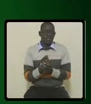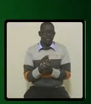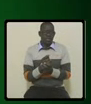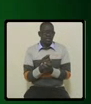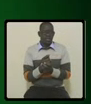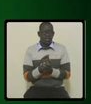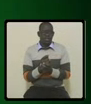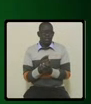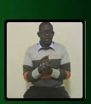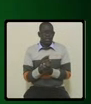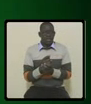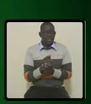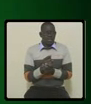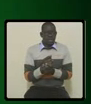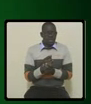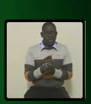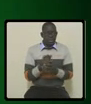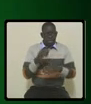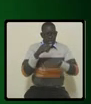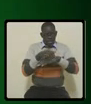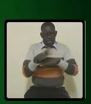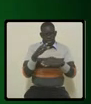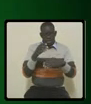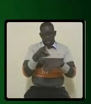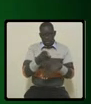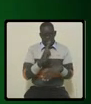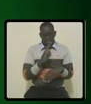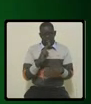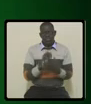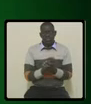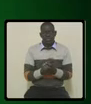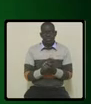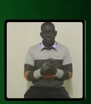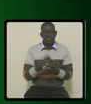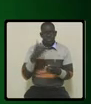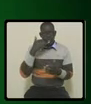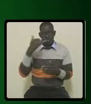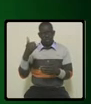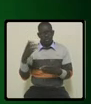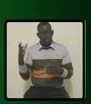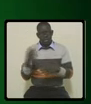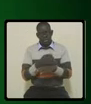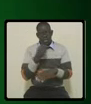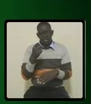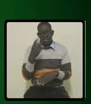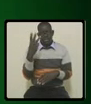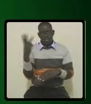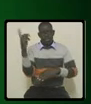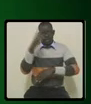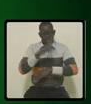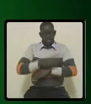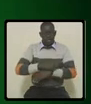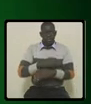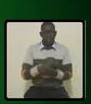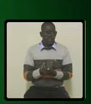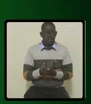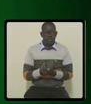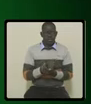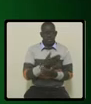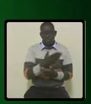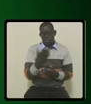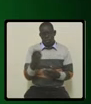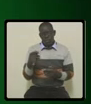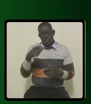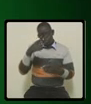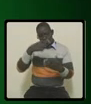an overthrust fold? SMS your answer to us. We will contact the lucky winner within 3 days. All